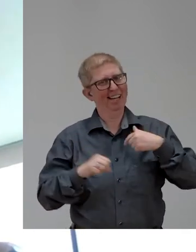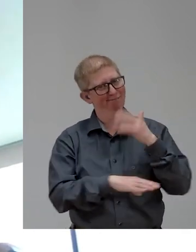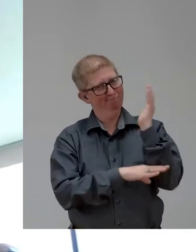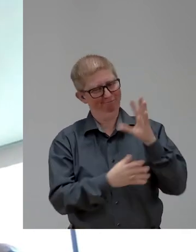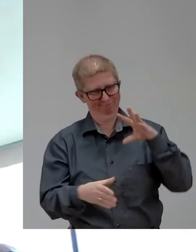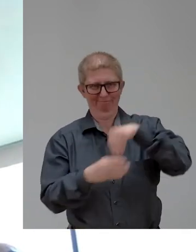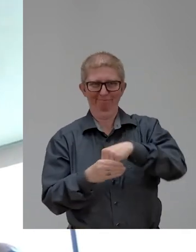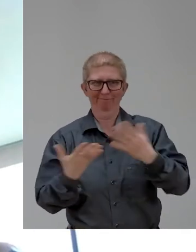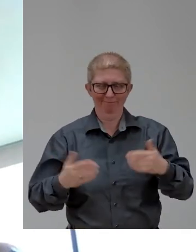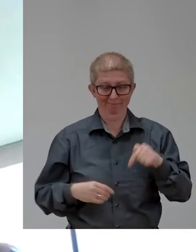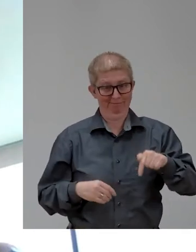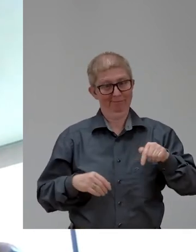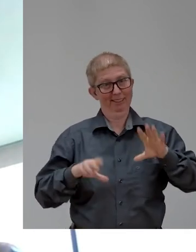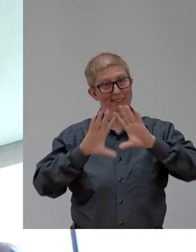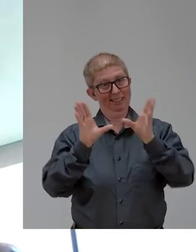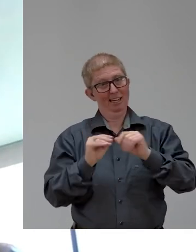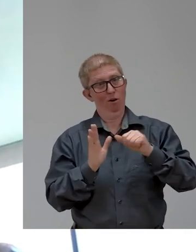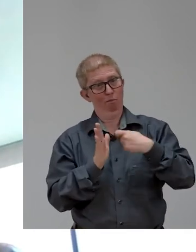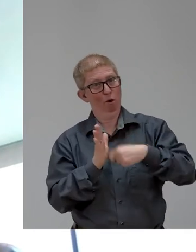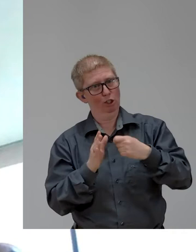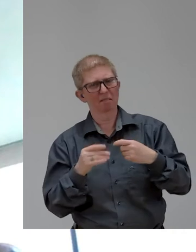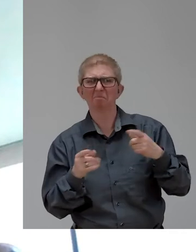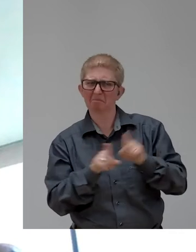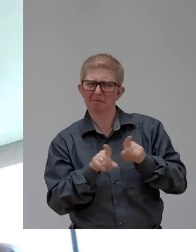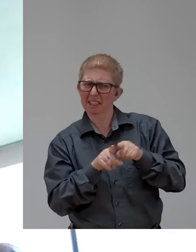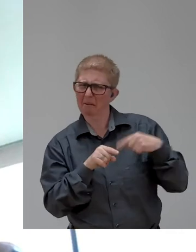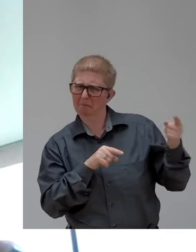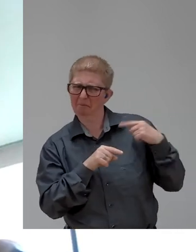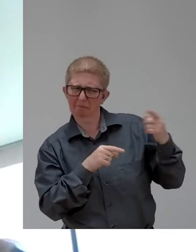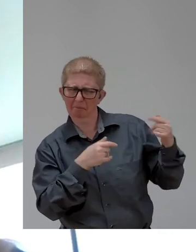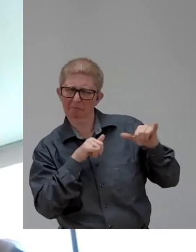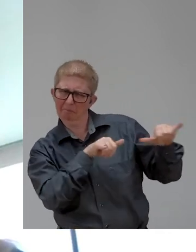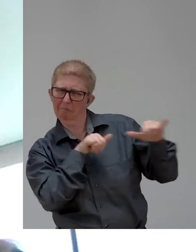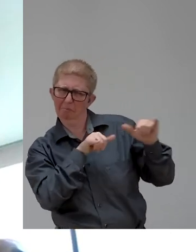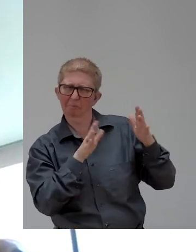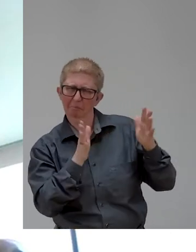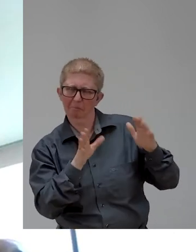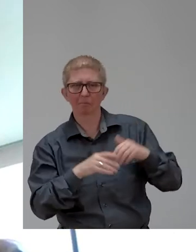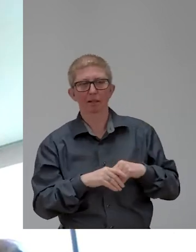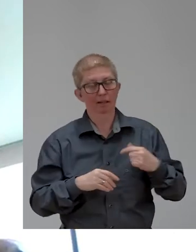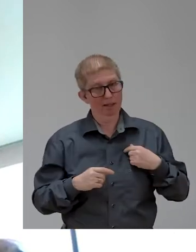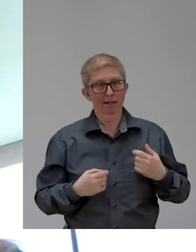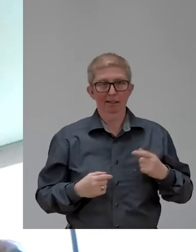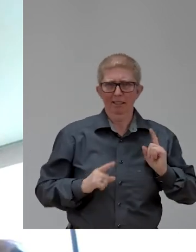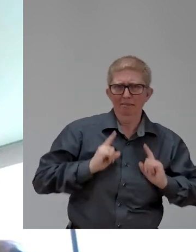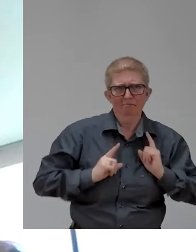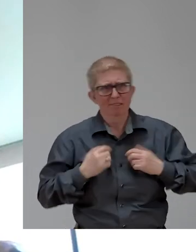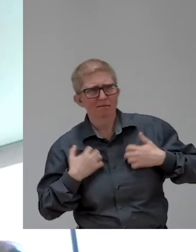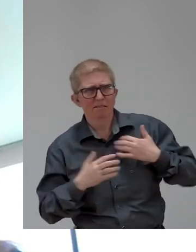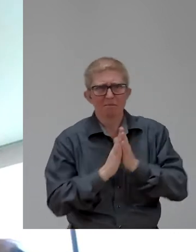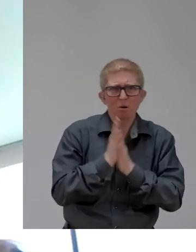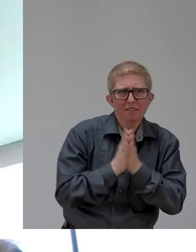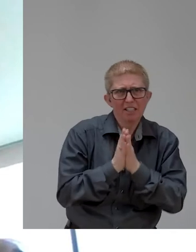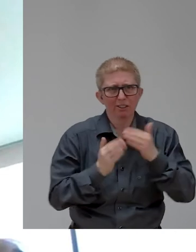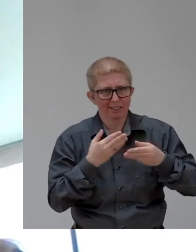always been very stimulating and mind-opening, so I'm sure these days will be the same. So as a Sabancı Foundation,